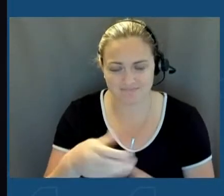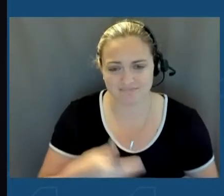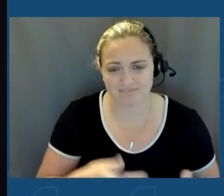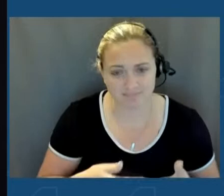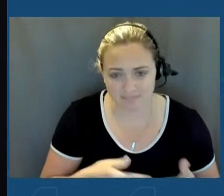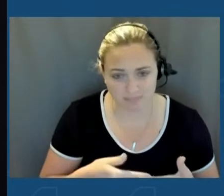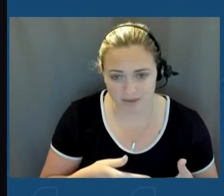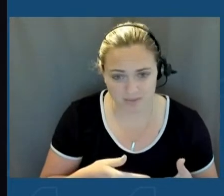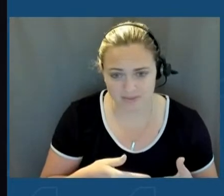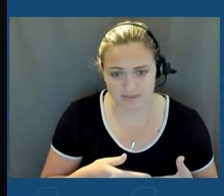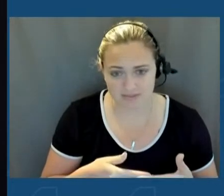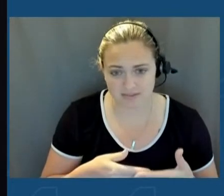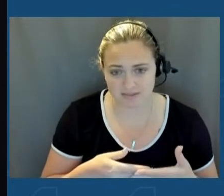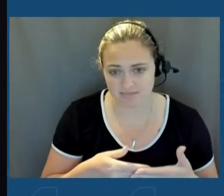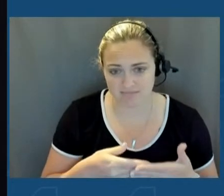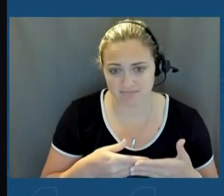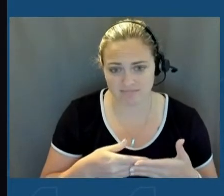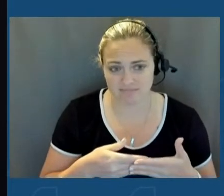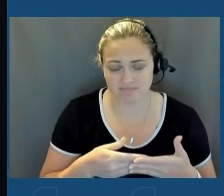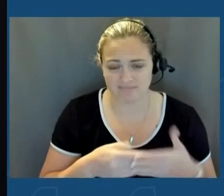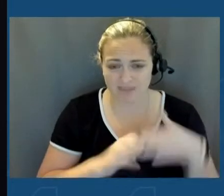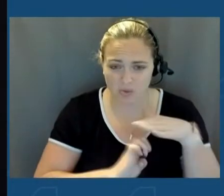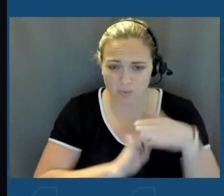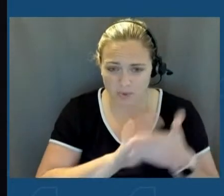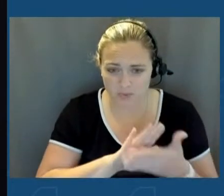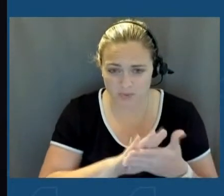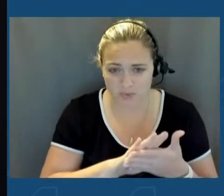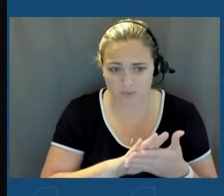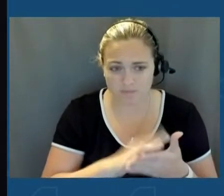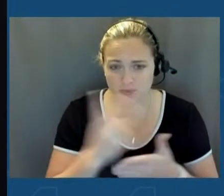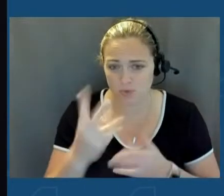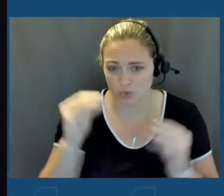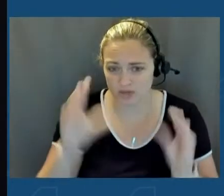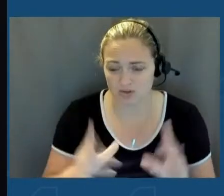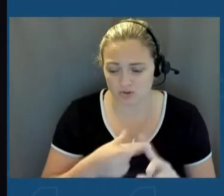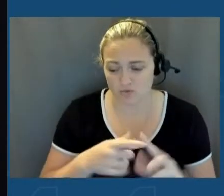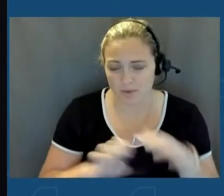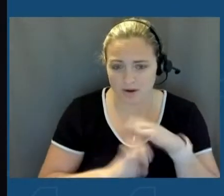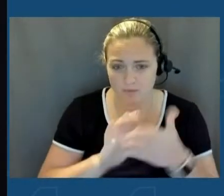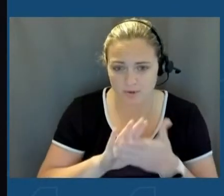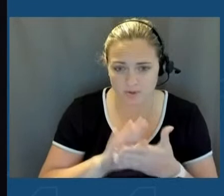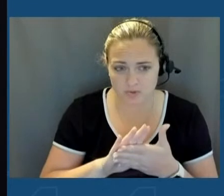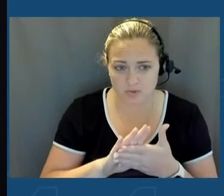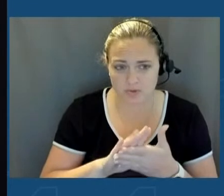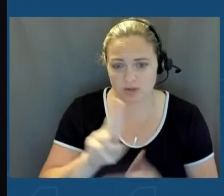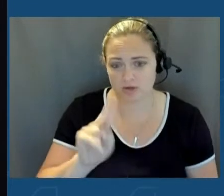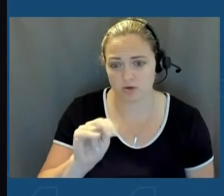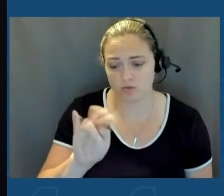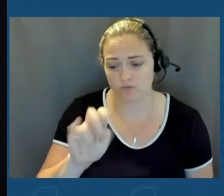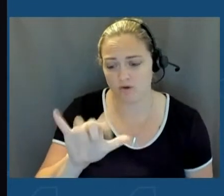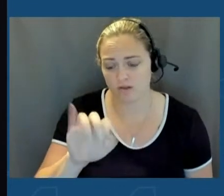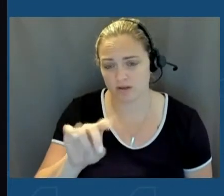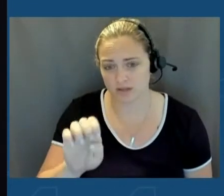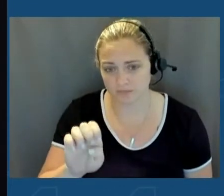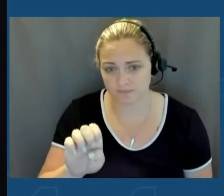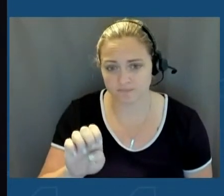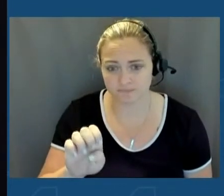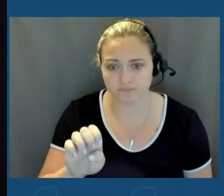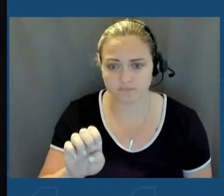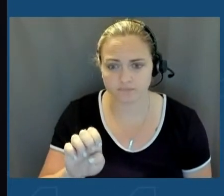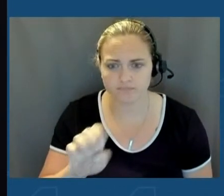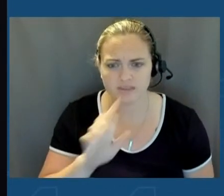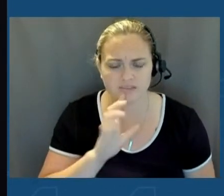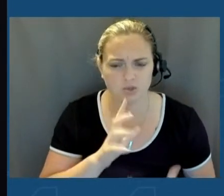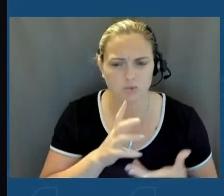grade school and 2 teachers at an elementary school in Uvalde. So we're grappling with these